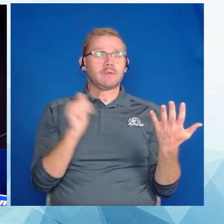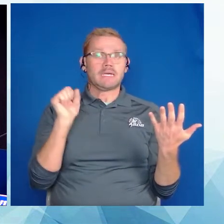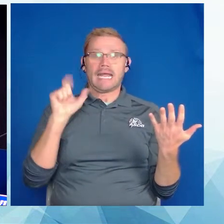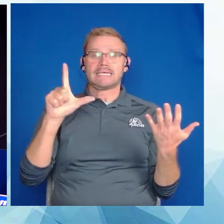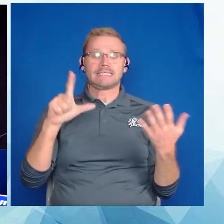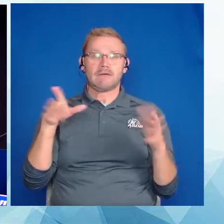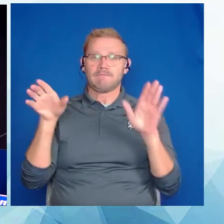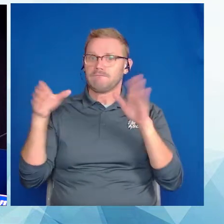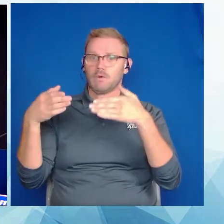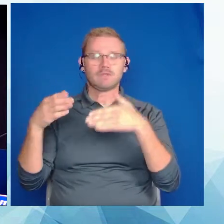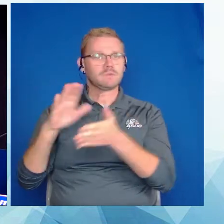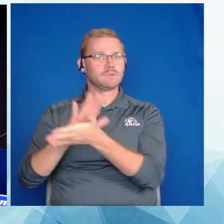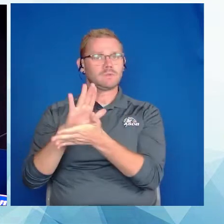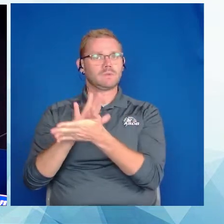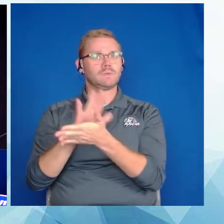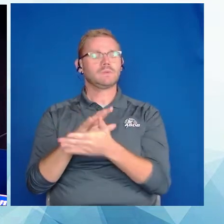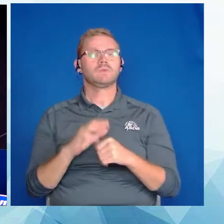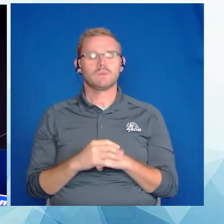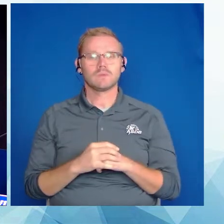ASL-centric school.